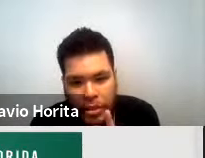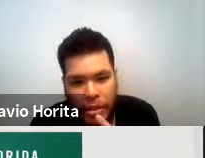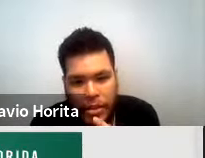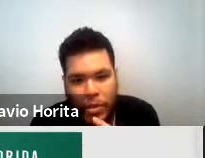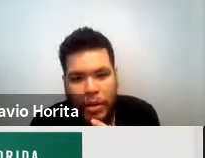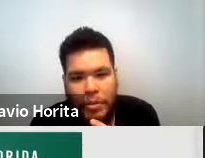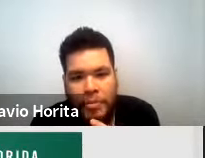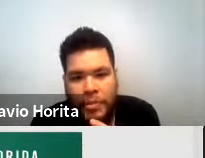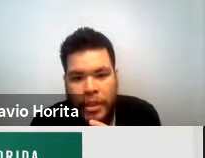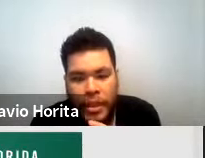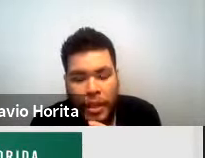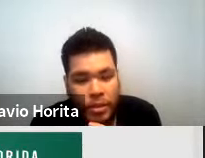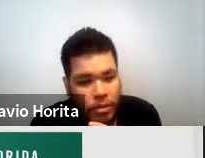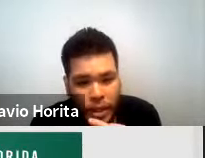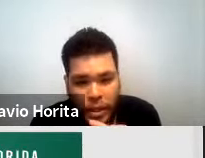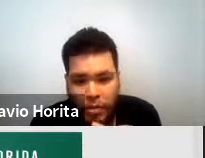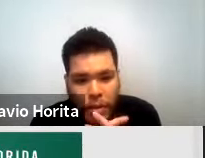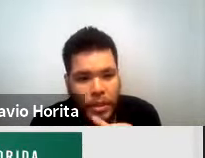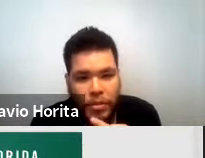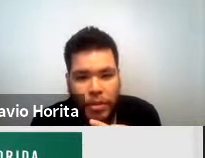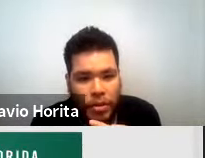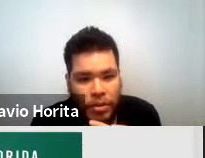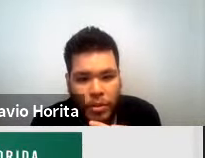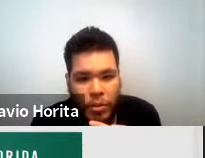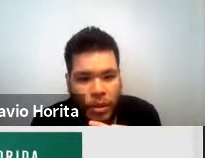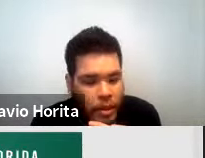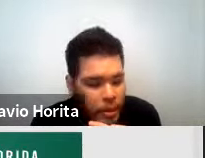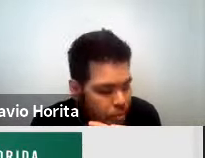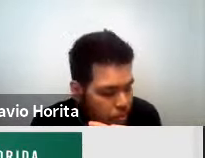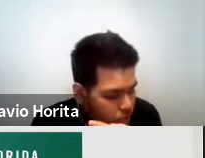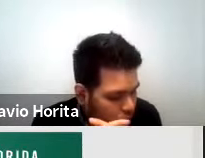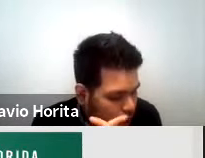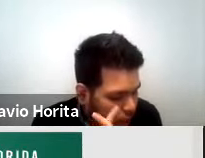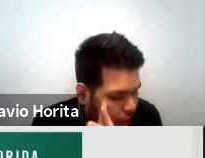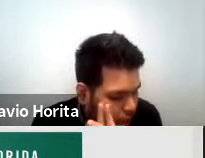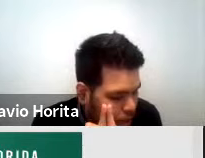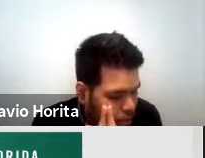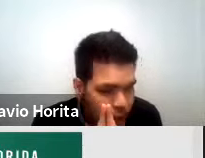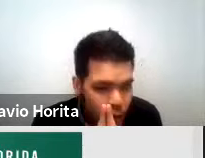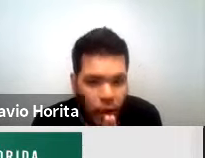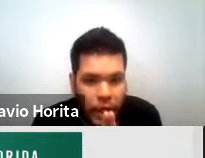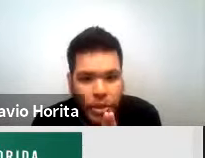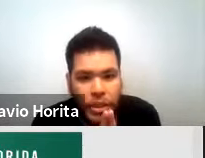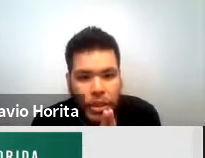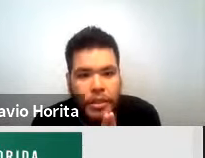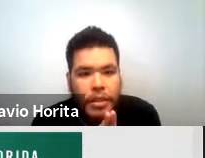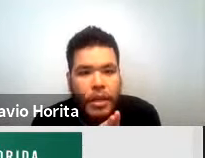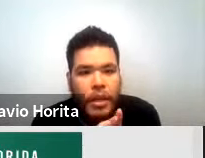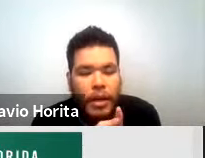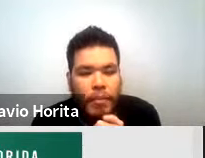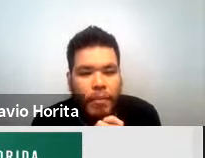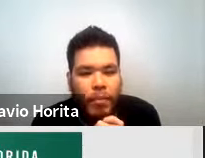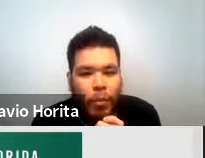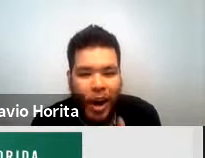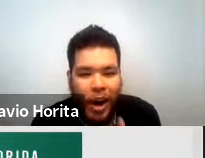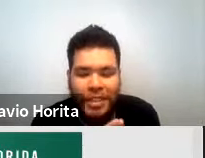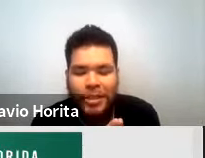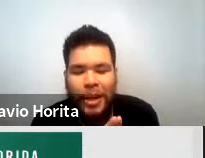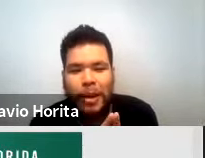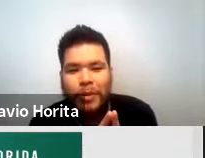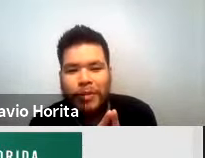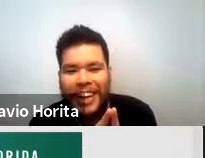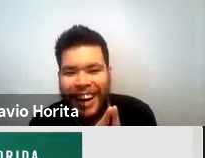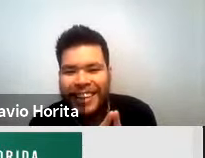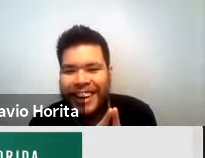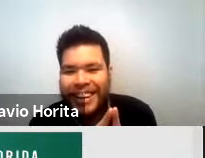my PhD as well. So thank you very much for all this work. And my question is, why did